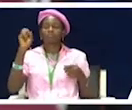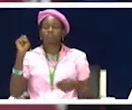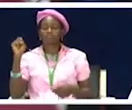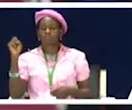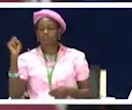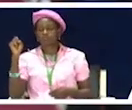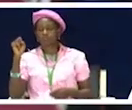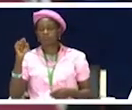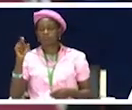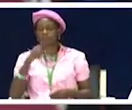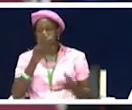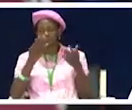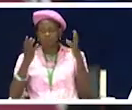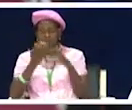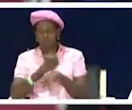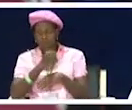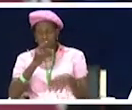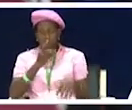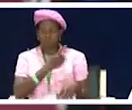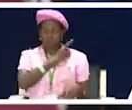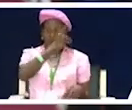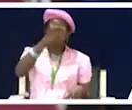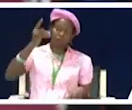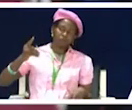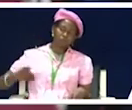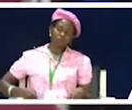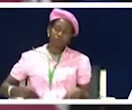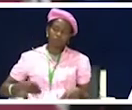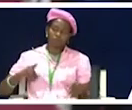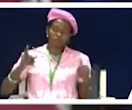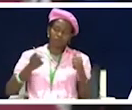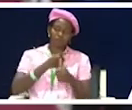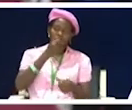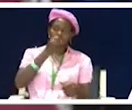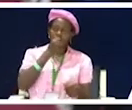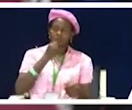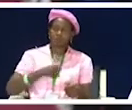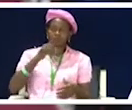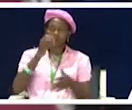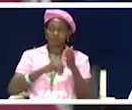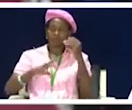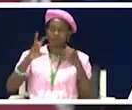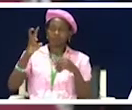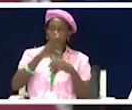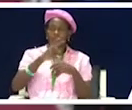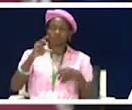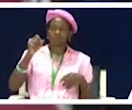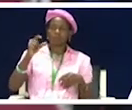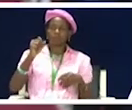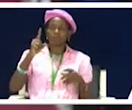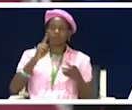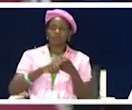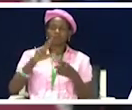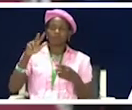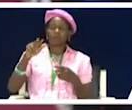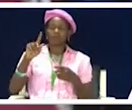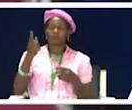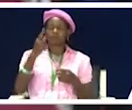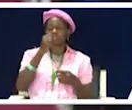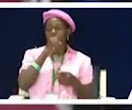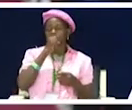Let me take the case of David. 1 Samuel chapter 16 from verse 11 to 13. 1